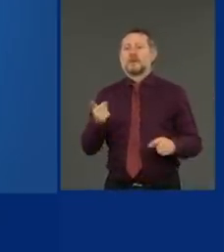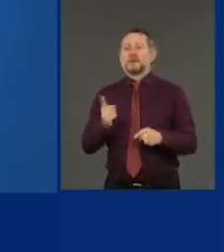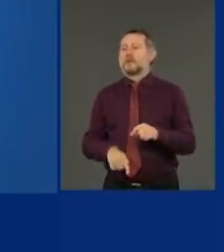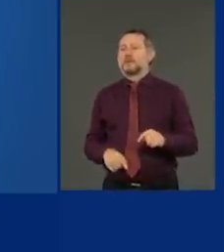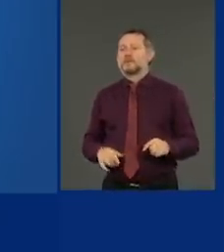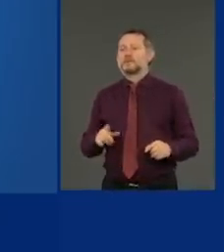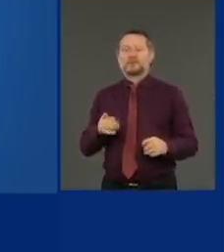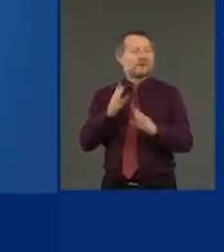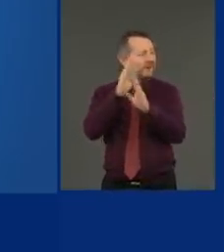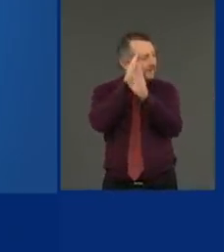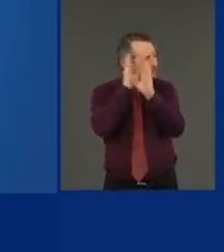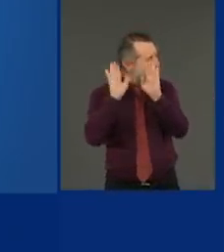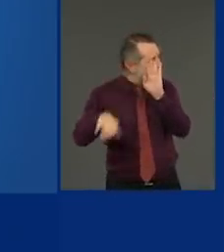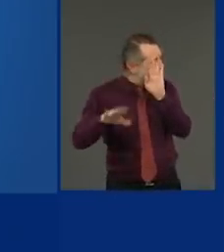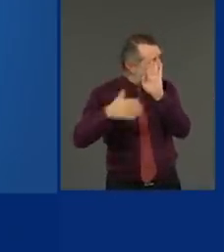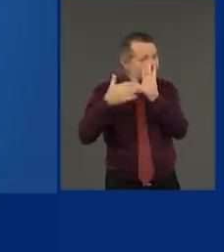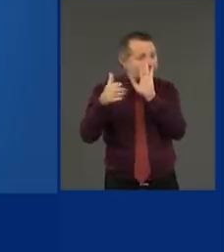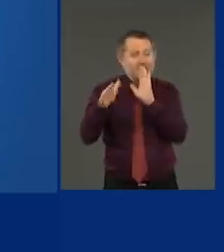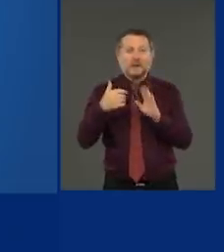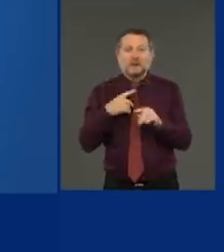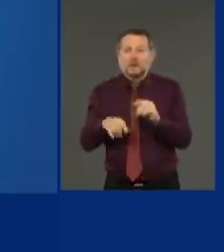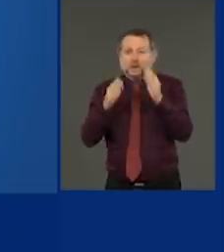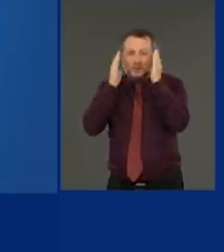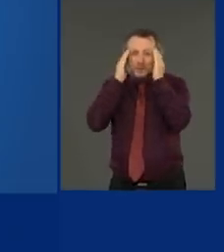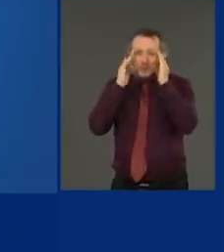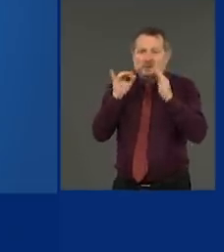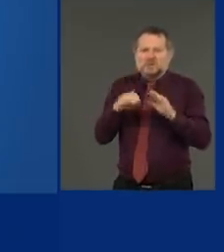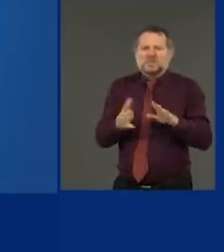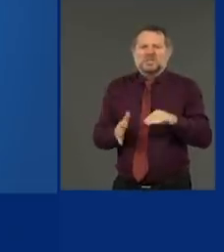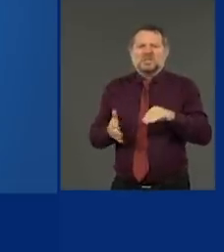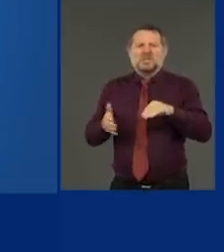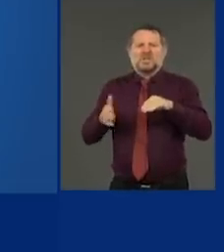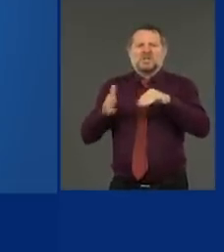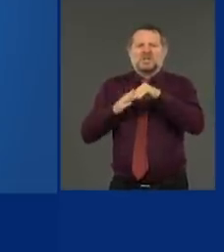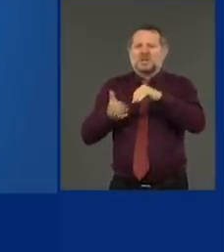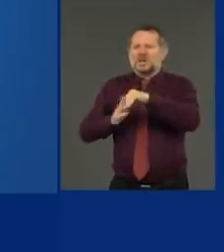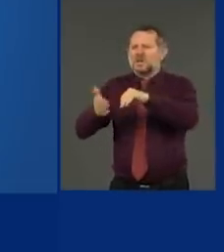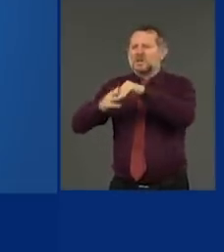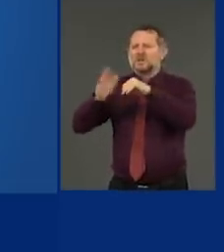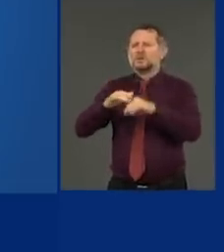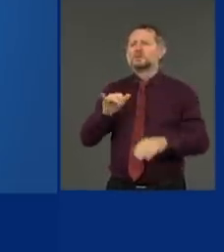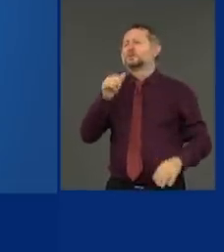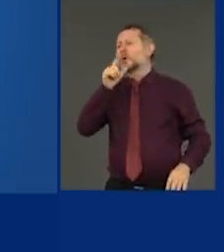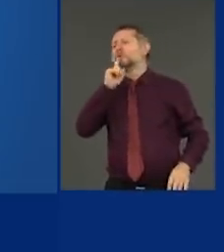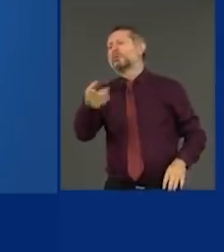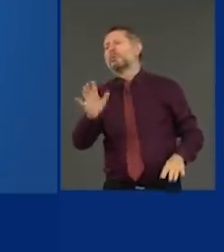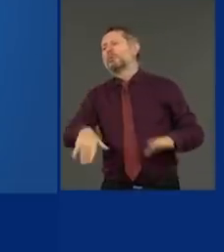numbers. You cannot look at this reality and say it doesn't exist.